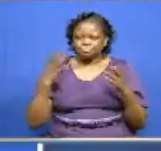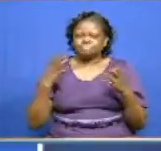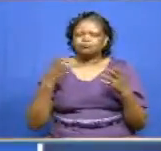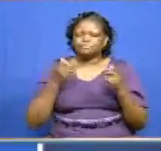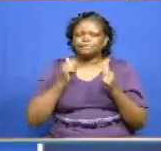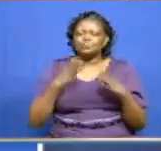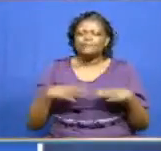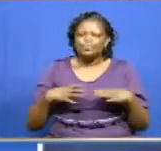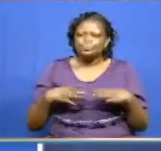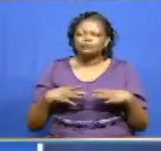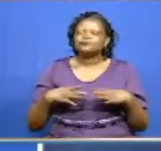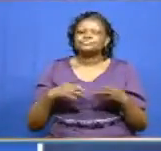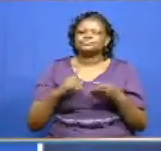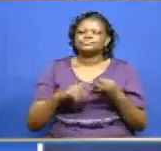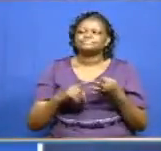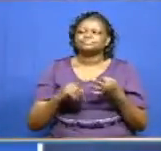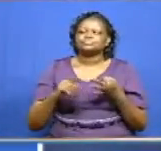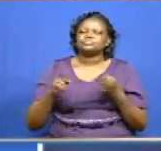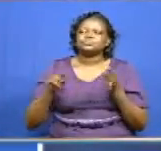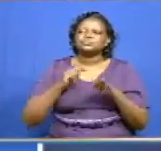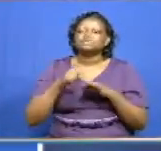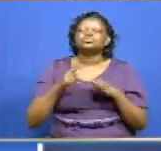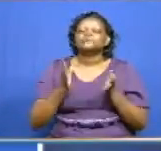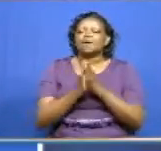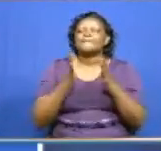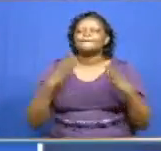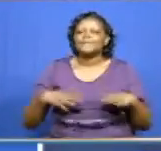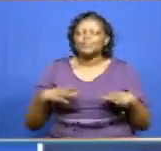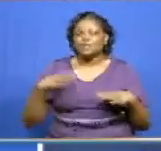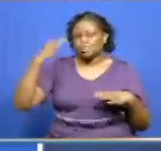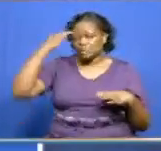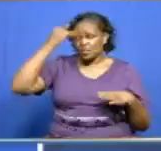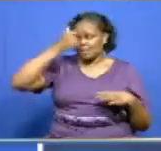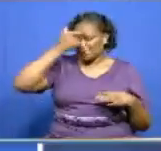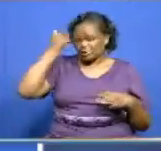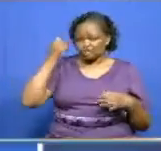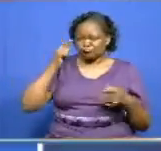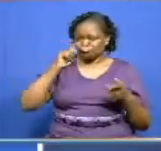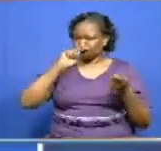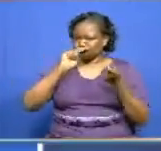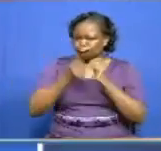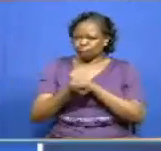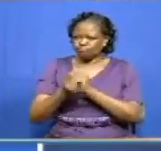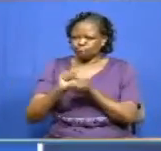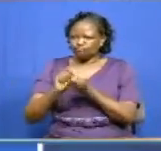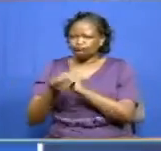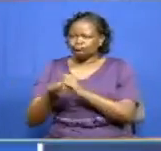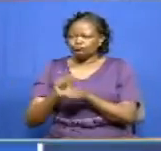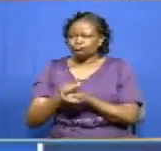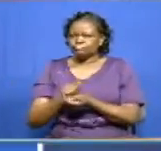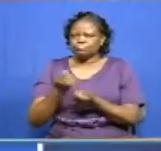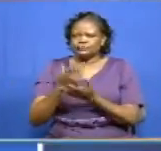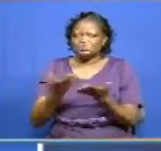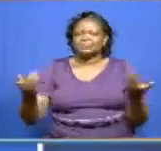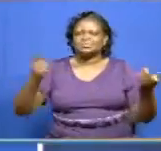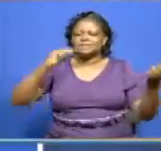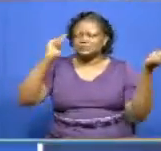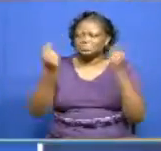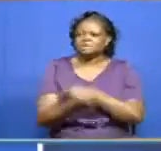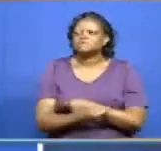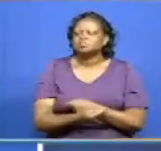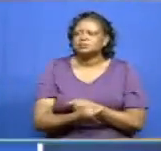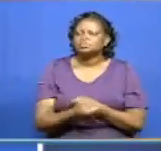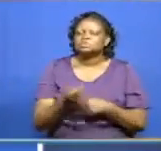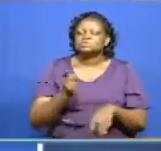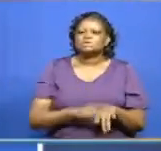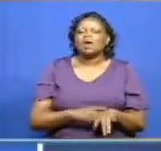nations and the people. And you know, because of the mutability, these things do change. And when